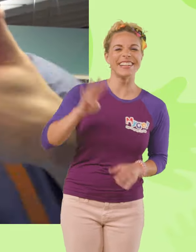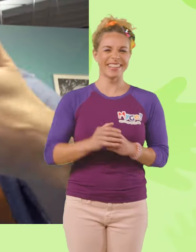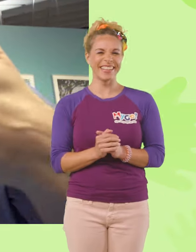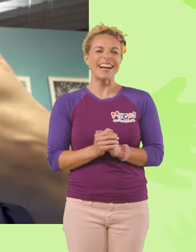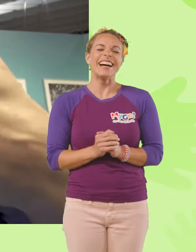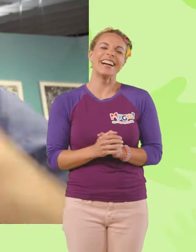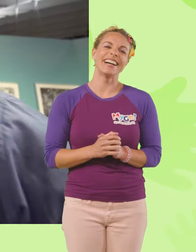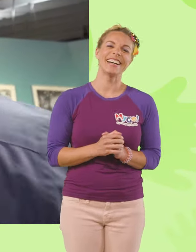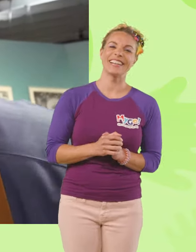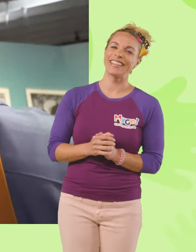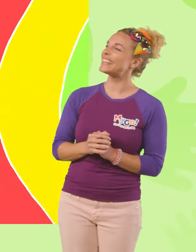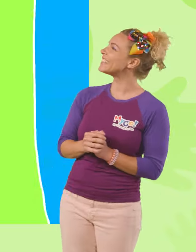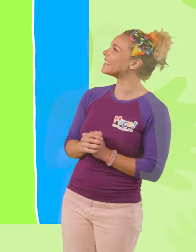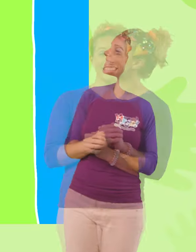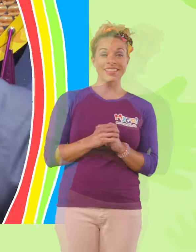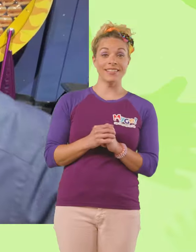324.